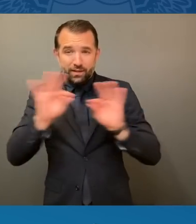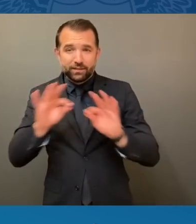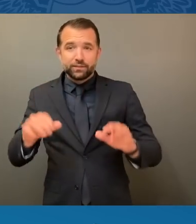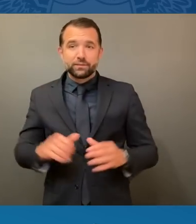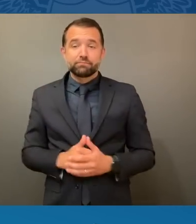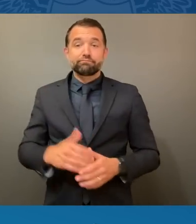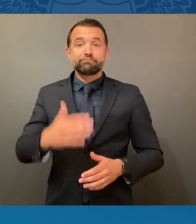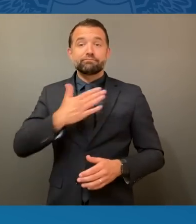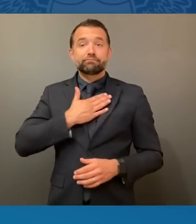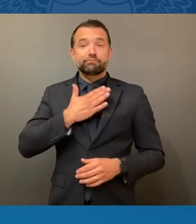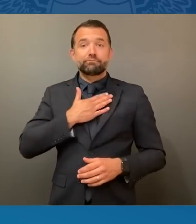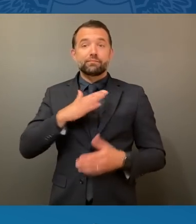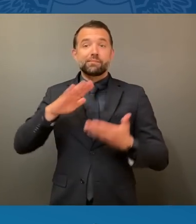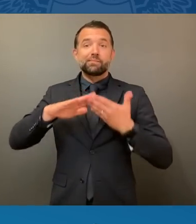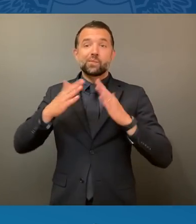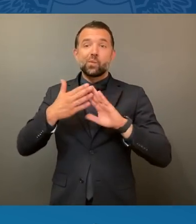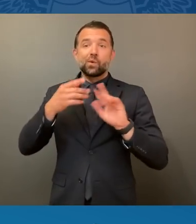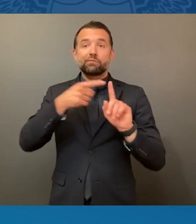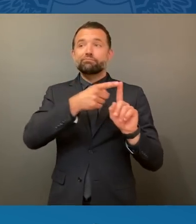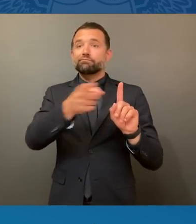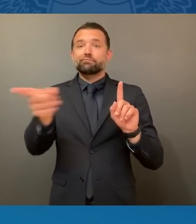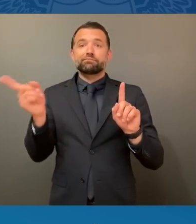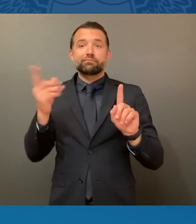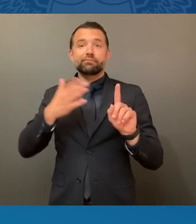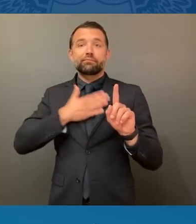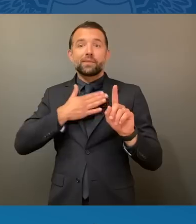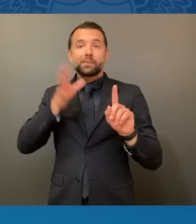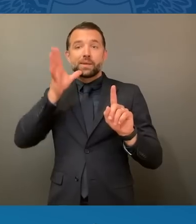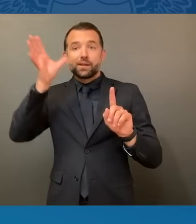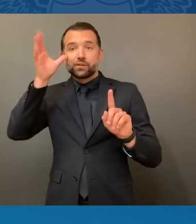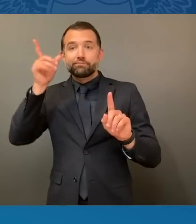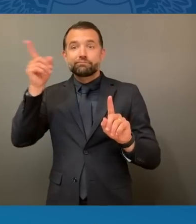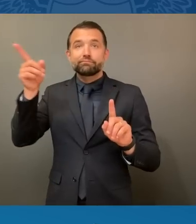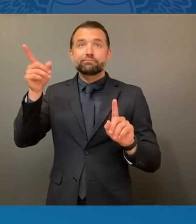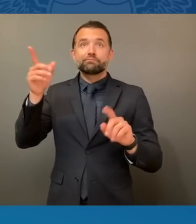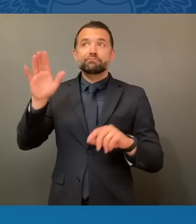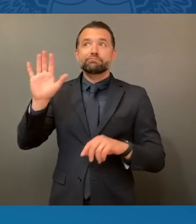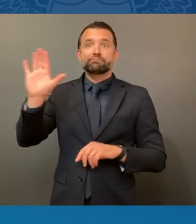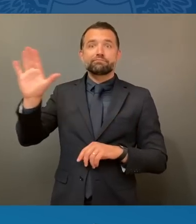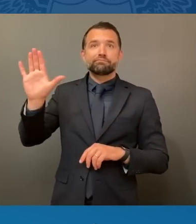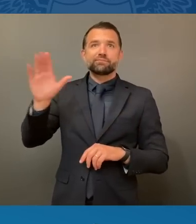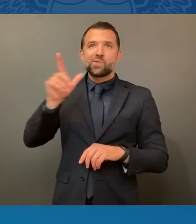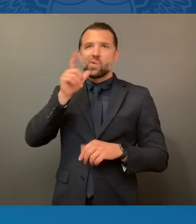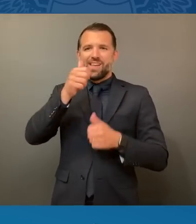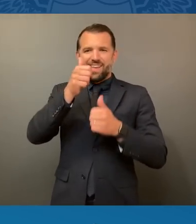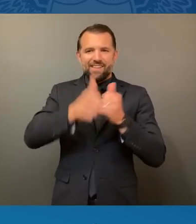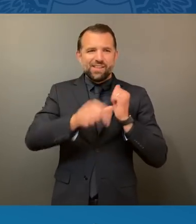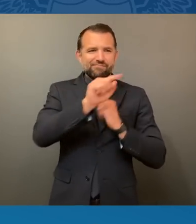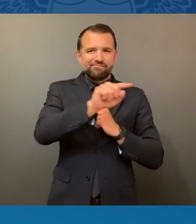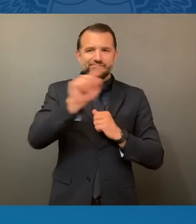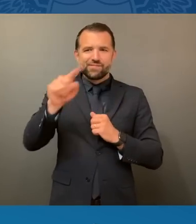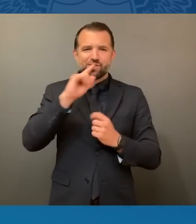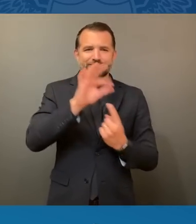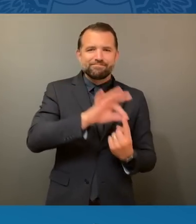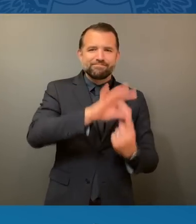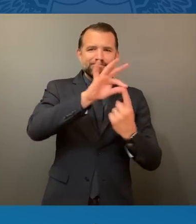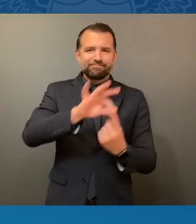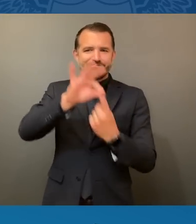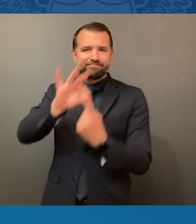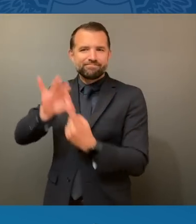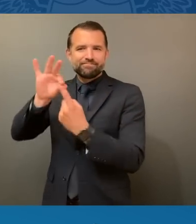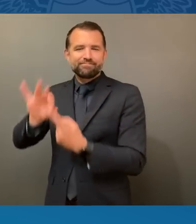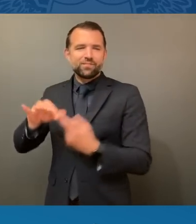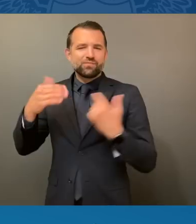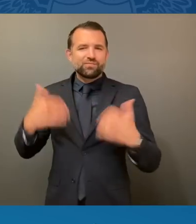and by parents in a community that they just told all of us we were special. That's right. That's right. We weren't particularly